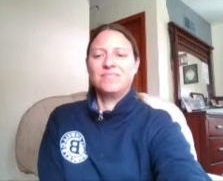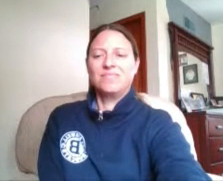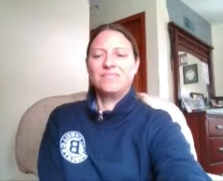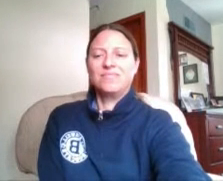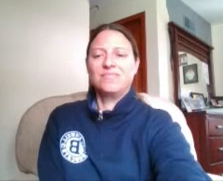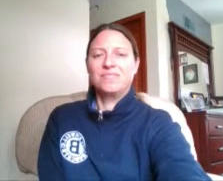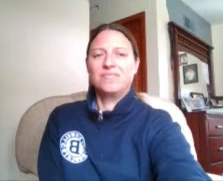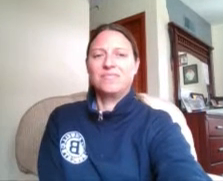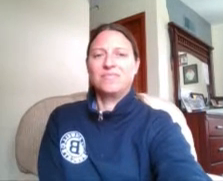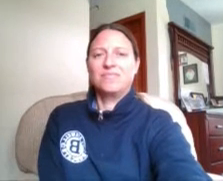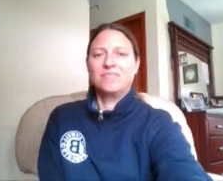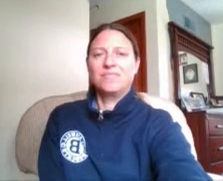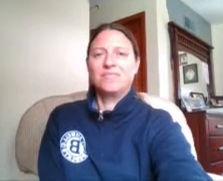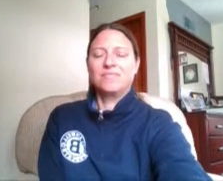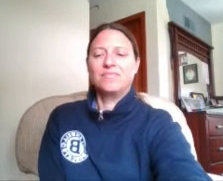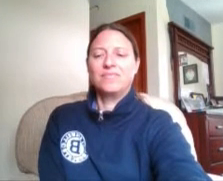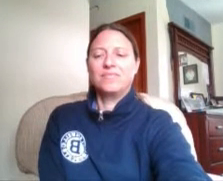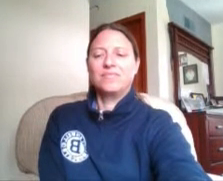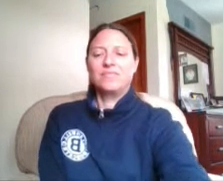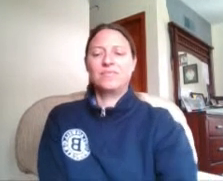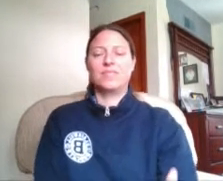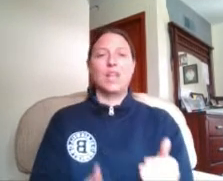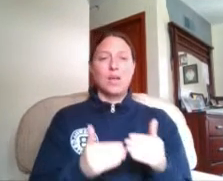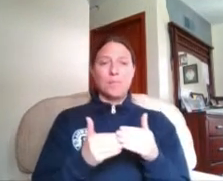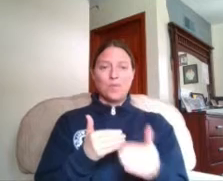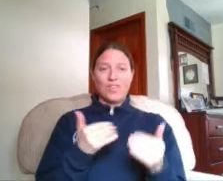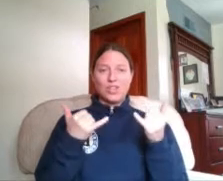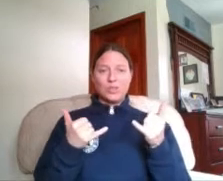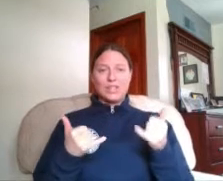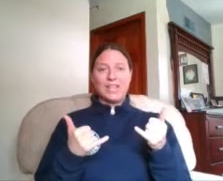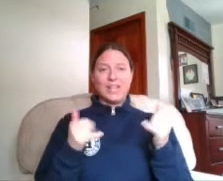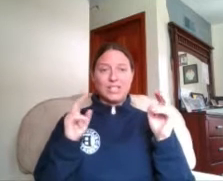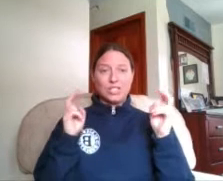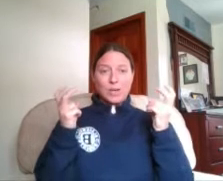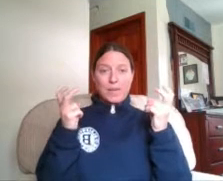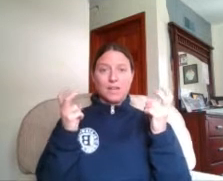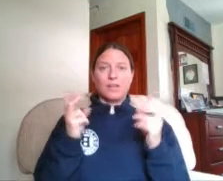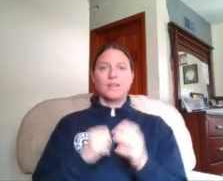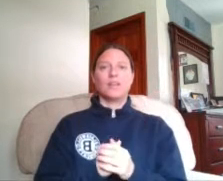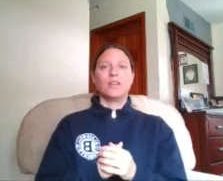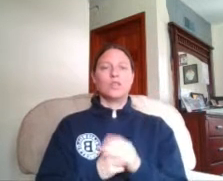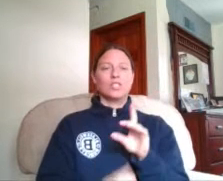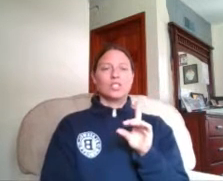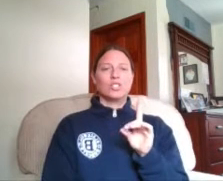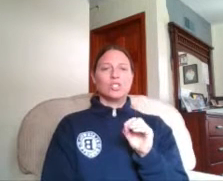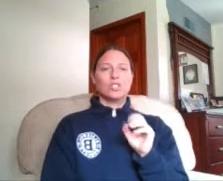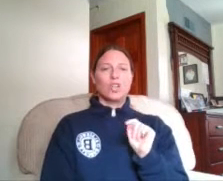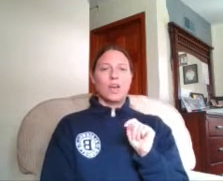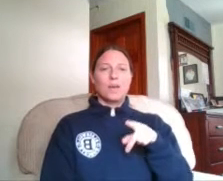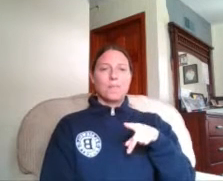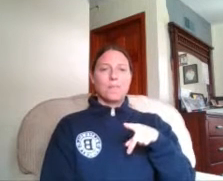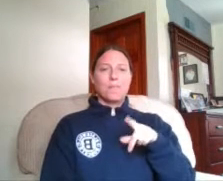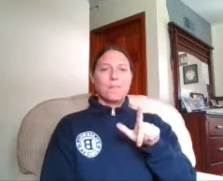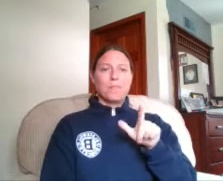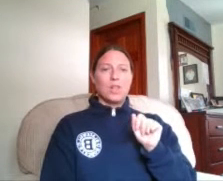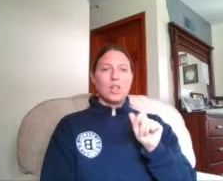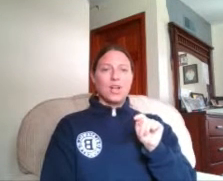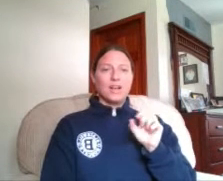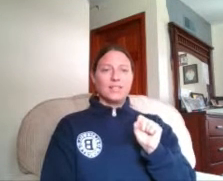Moving on to today's topic, we will use dot plots and frequency tables to show